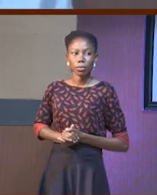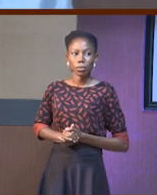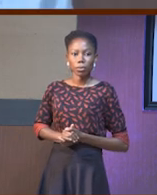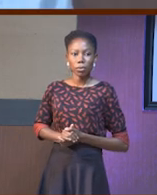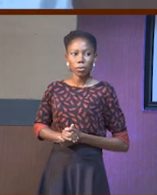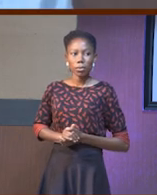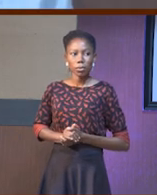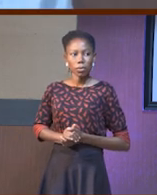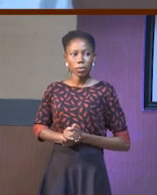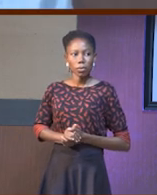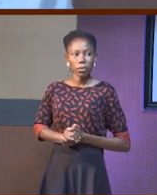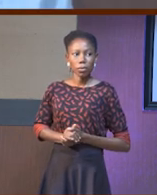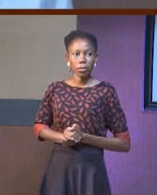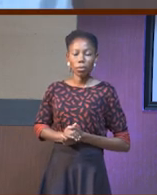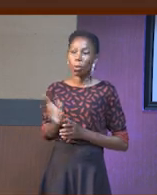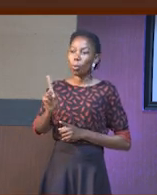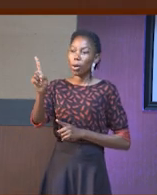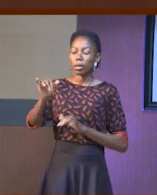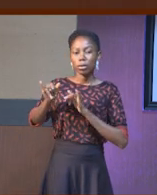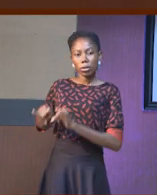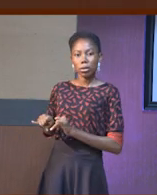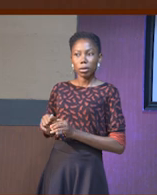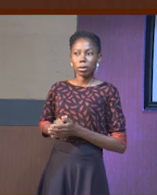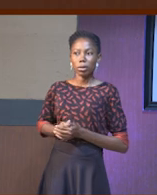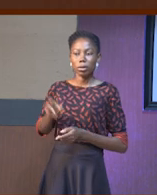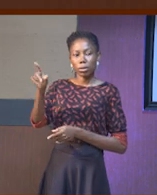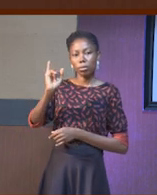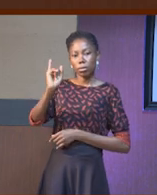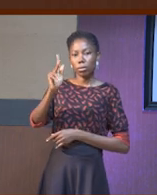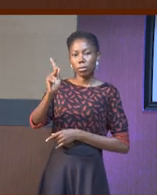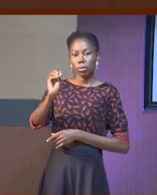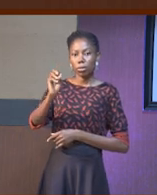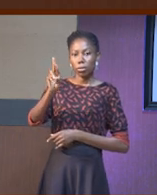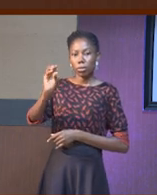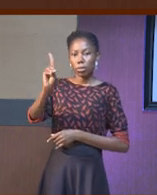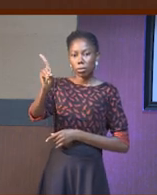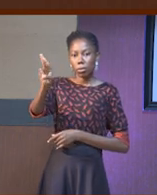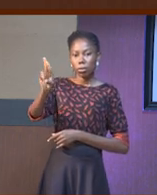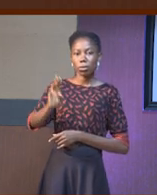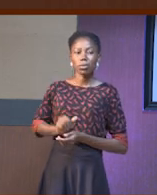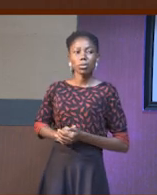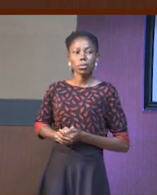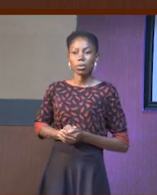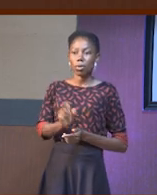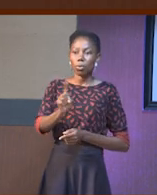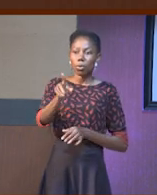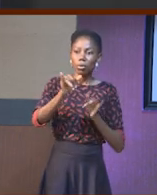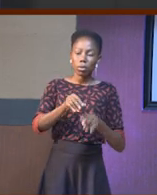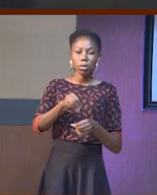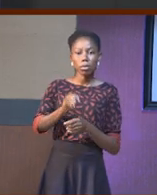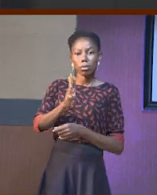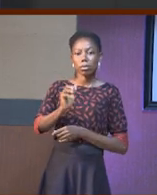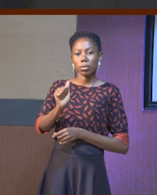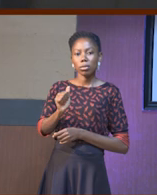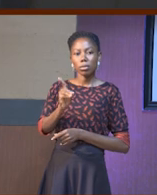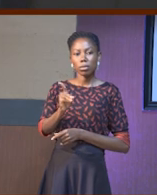Yes. Okay. Where do you stay? I stay in Ikorodu. Ikorodu. Okay. Where do you stay, Badagry?